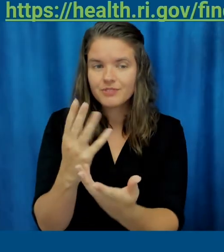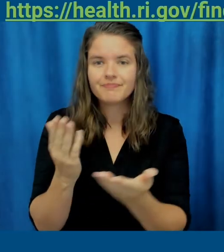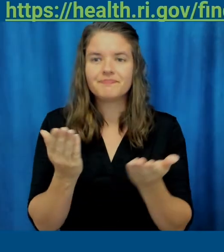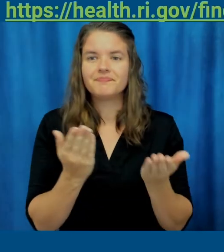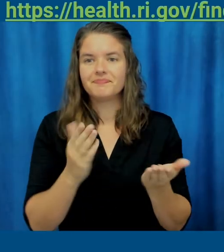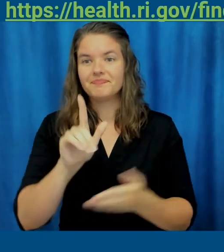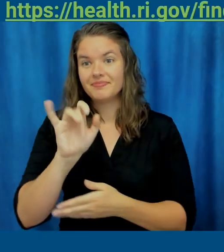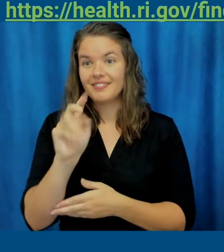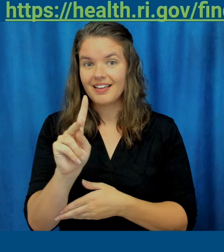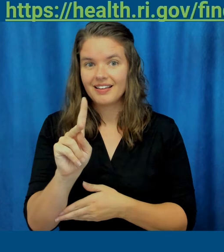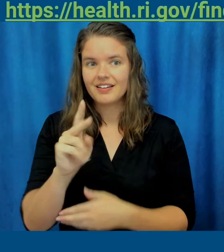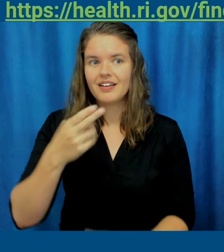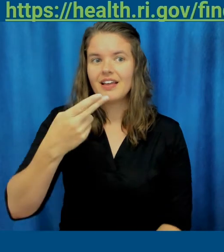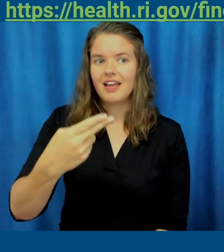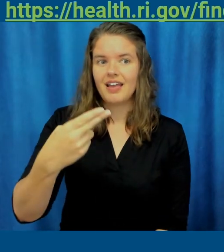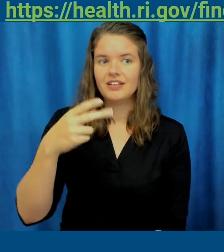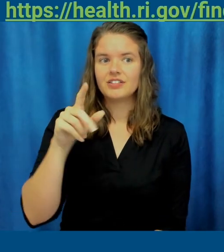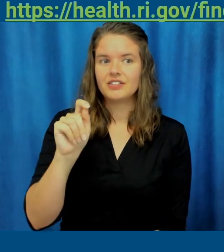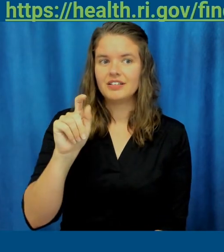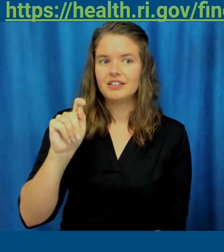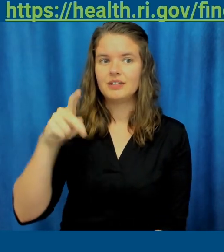Health website, which is